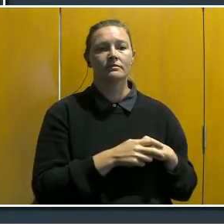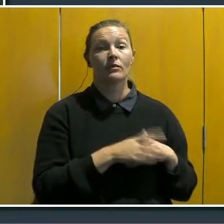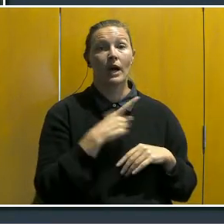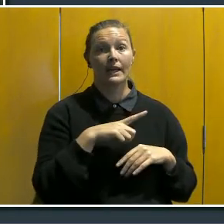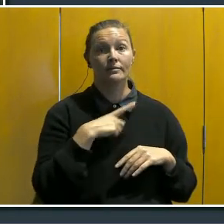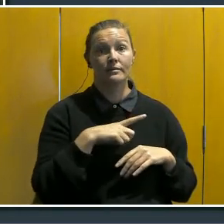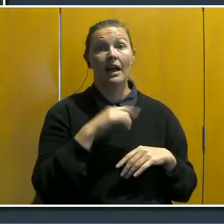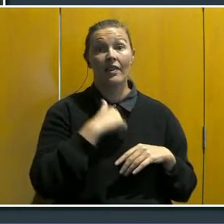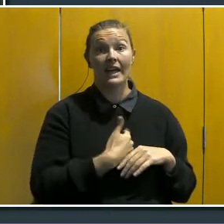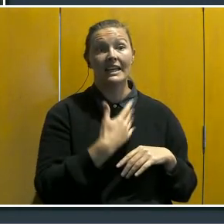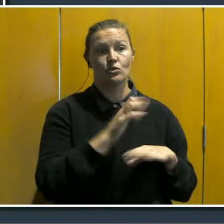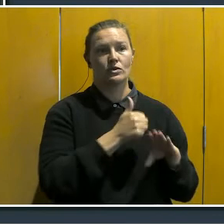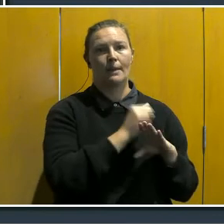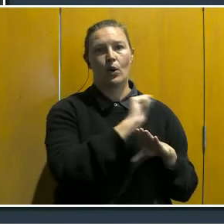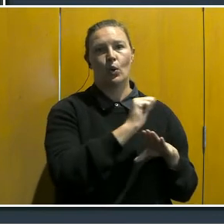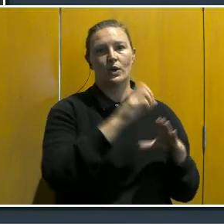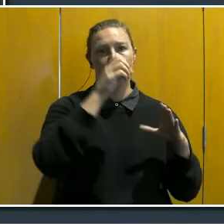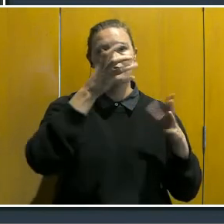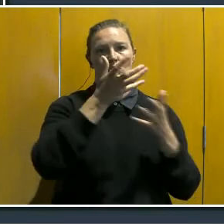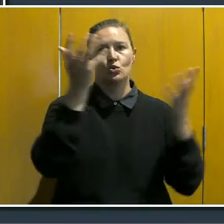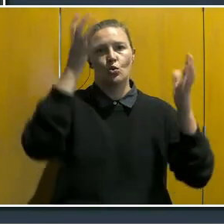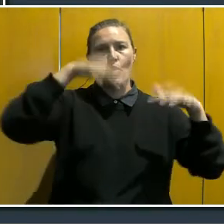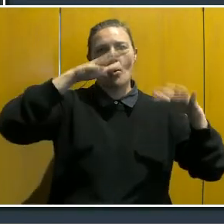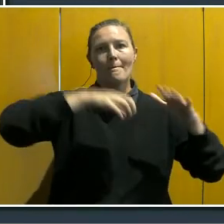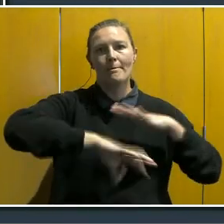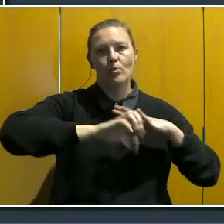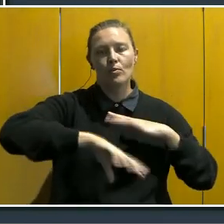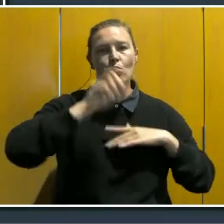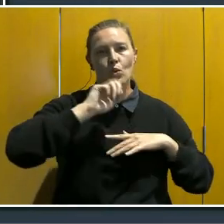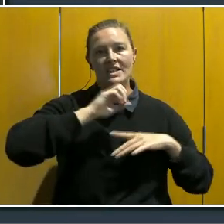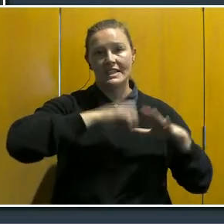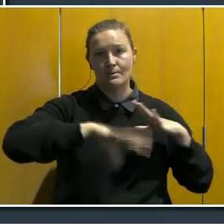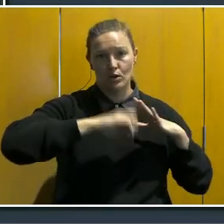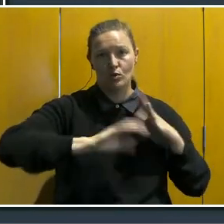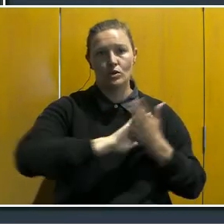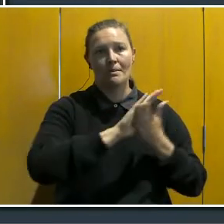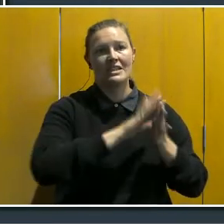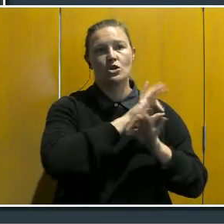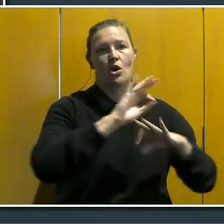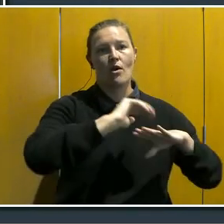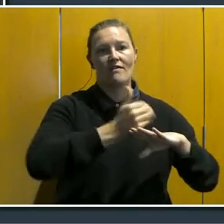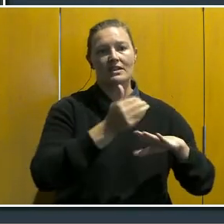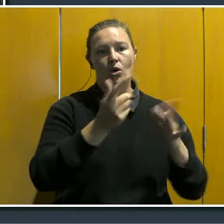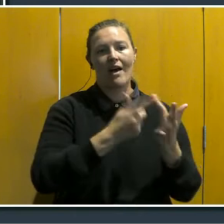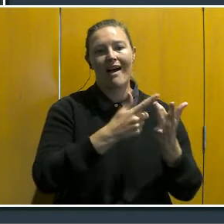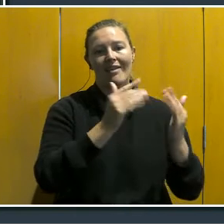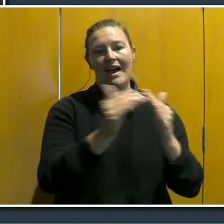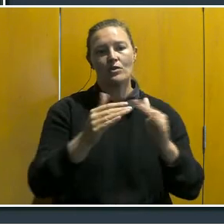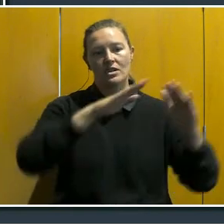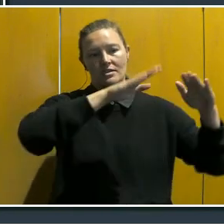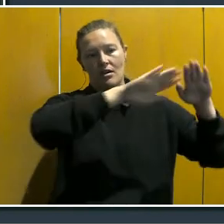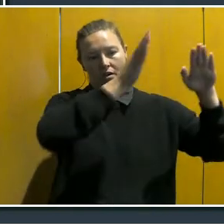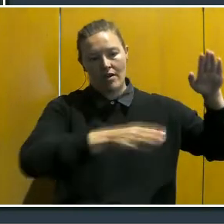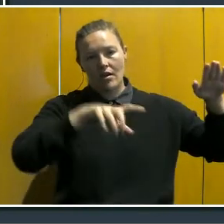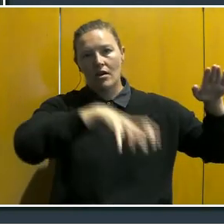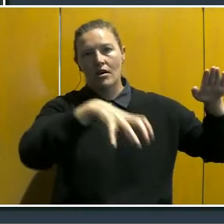had to accommodate their own stormwater disposal, so that there was little, if any, effect on those properties down below,